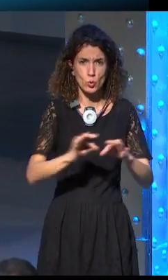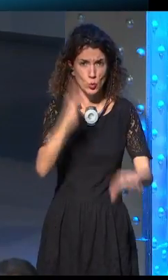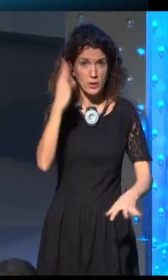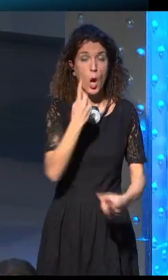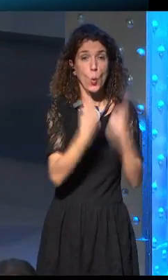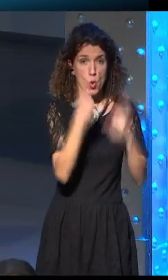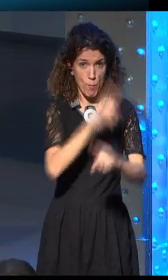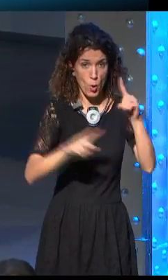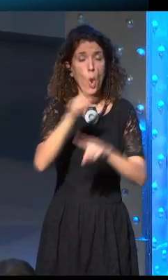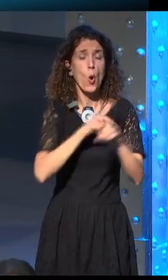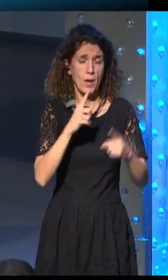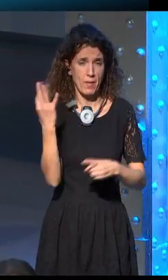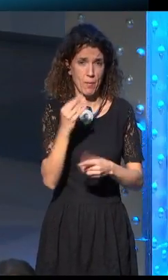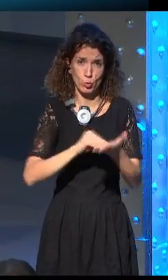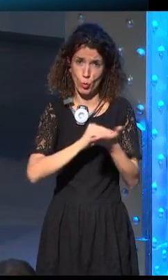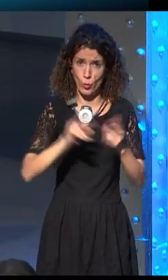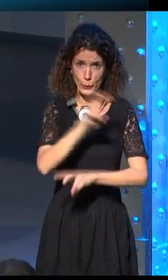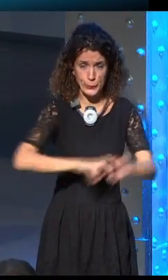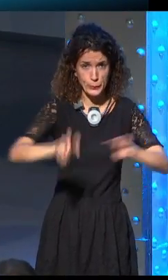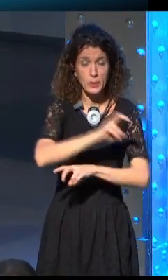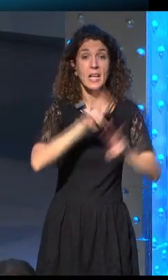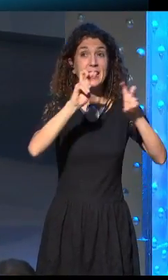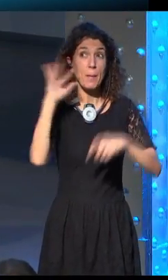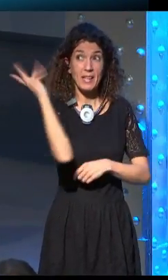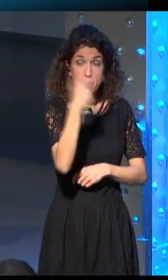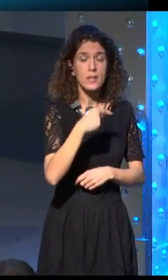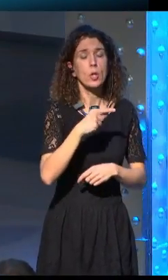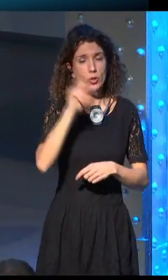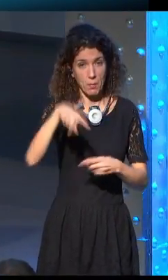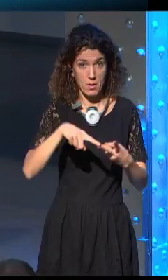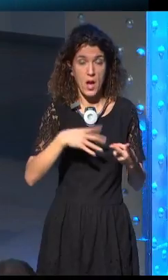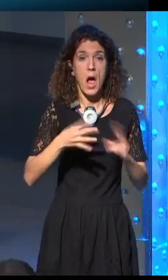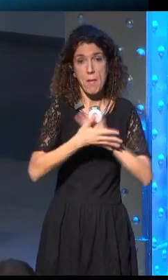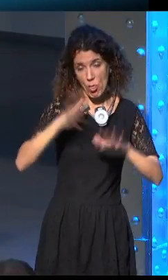with. Not just climate issues, but we're talking about the climate right now.